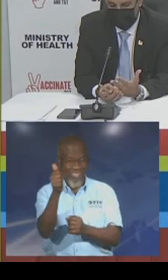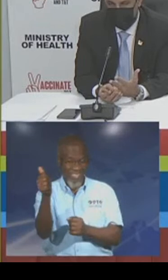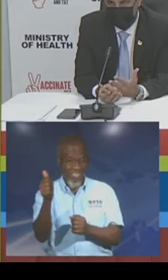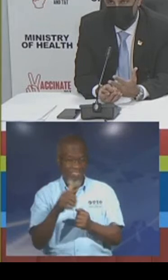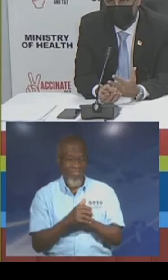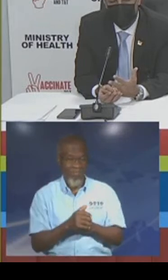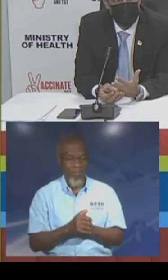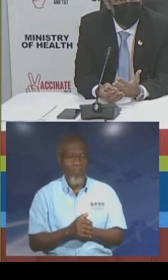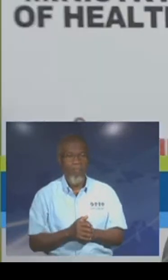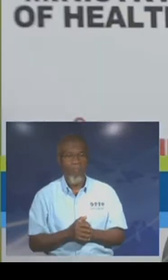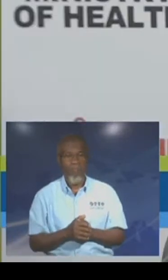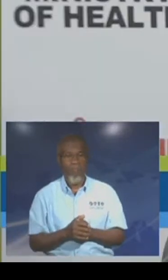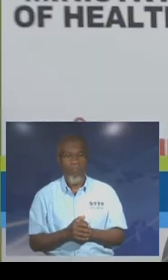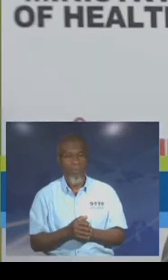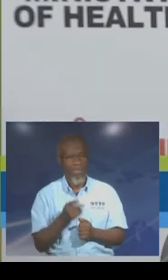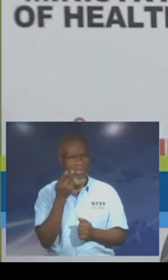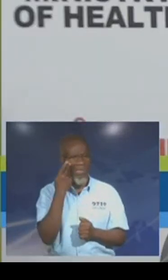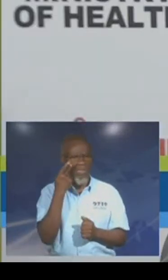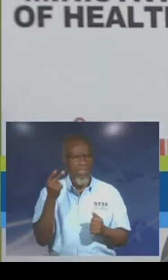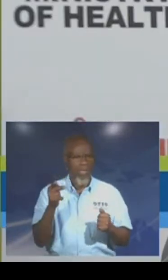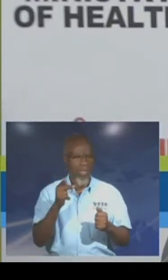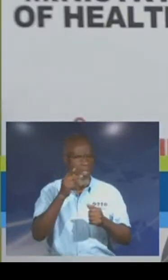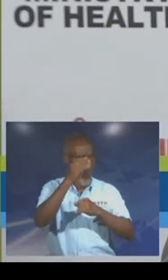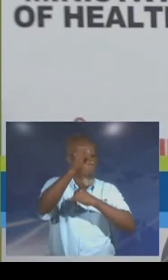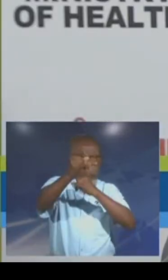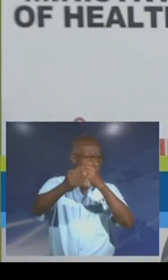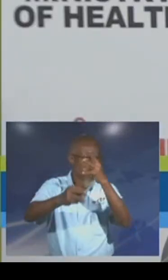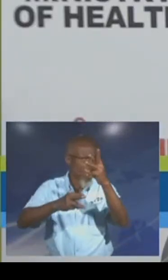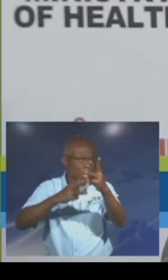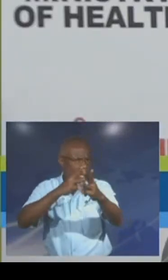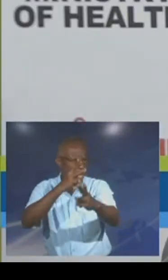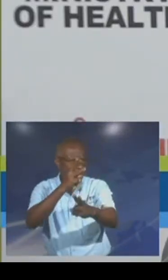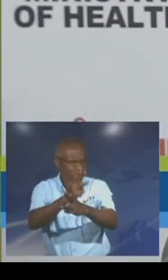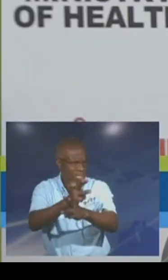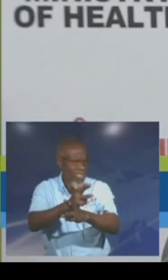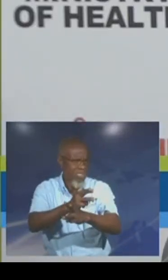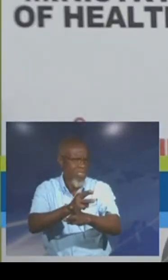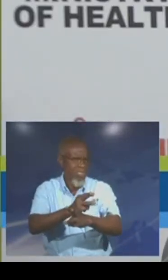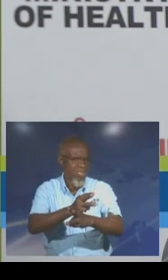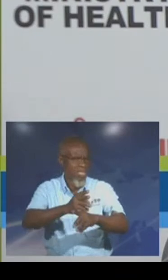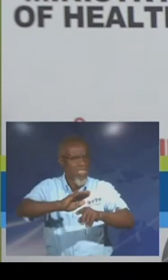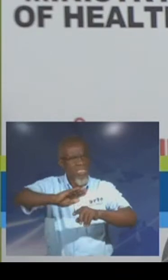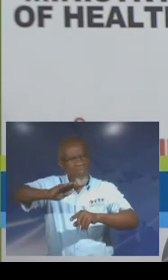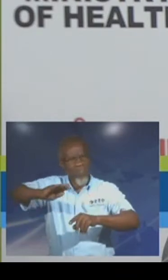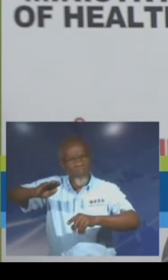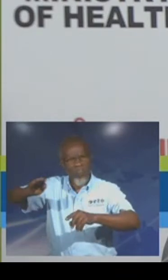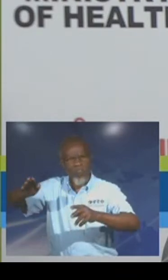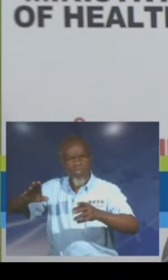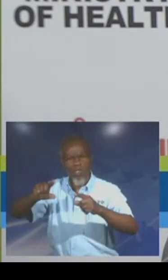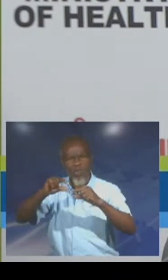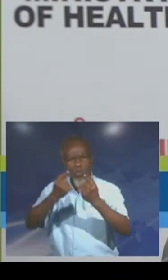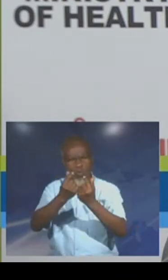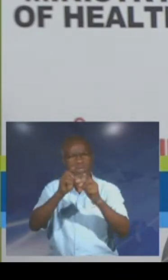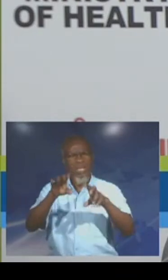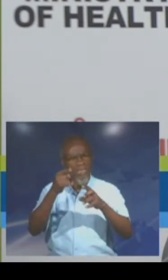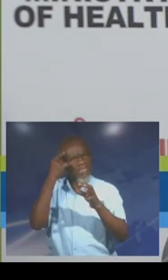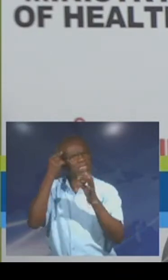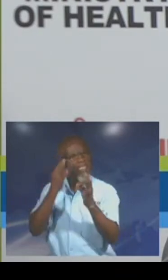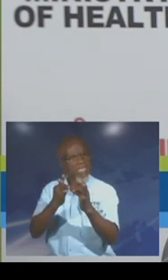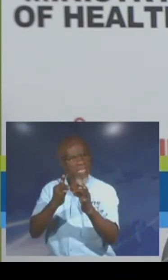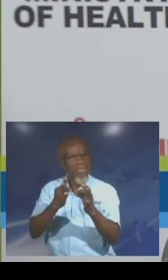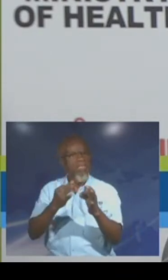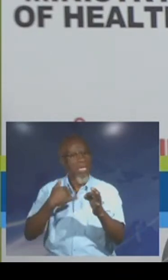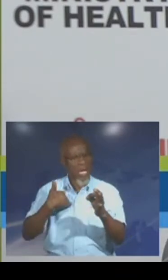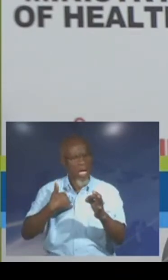as you see across the world, different entities can make that decision to have a